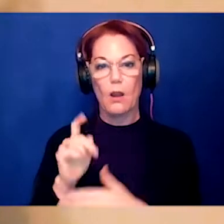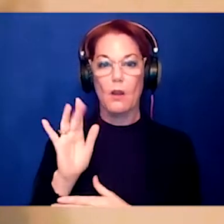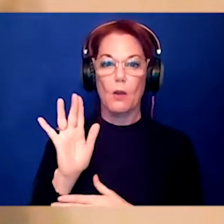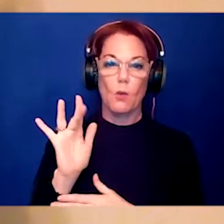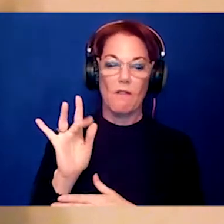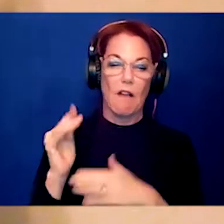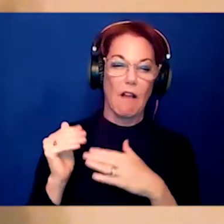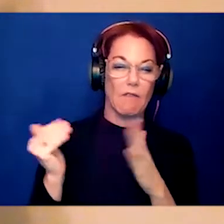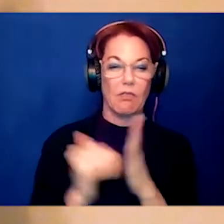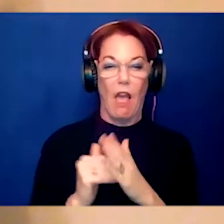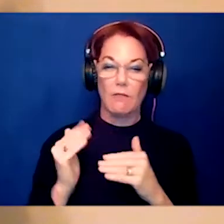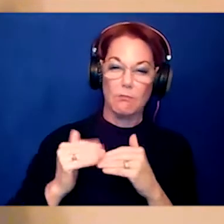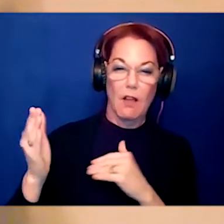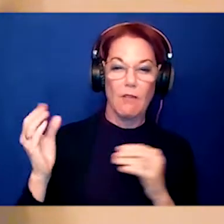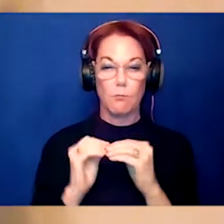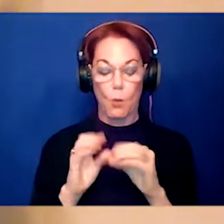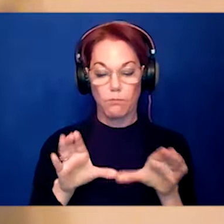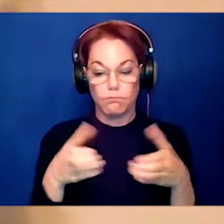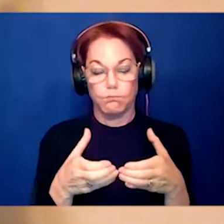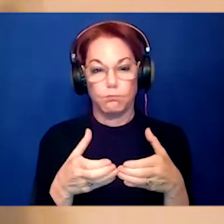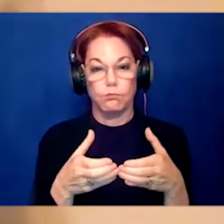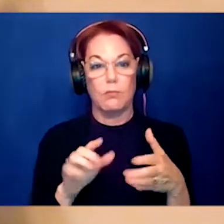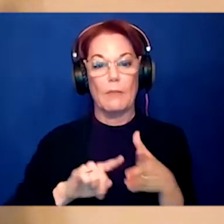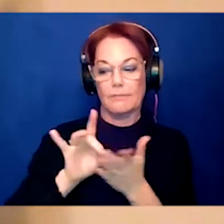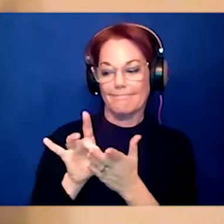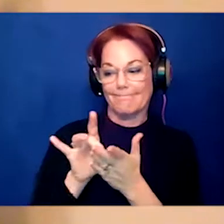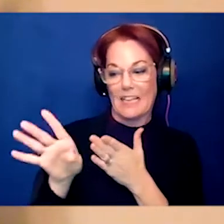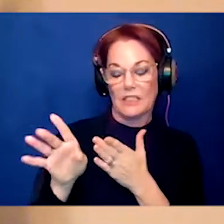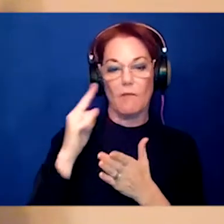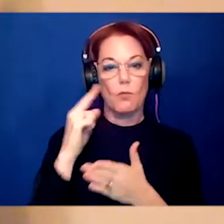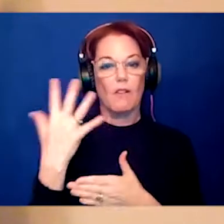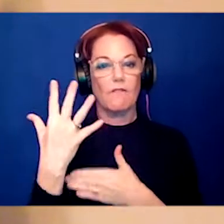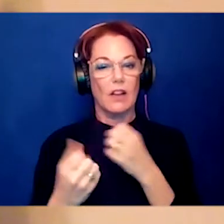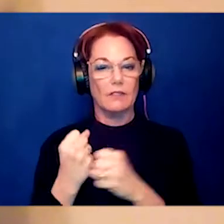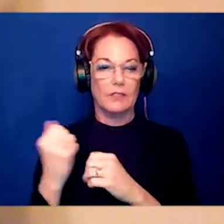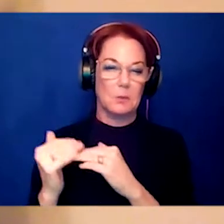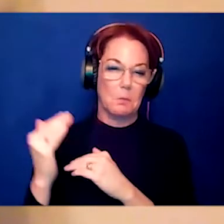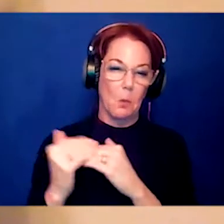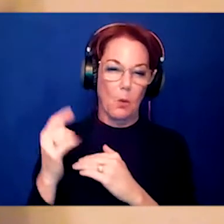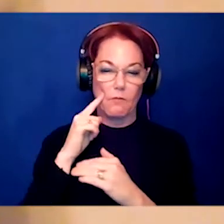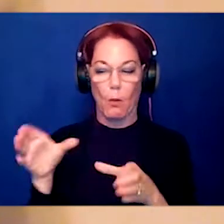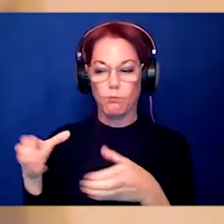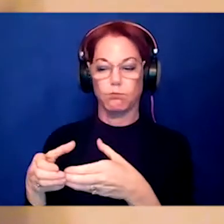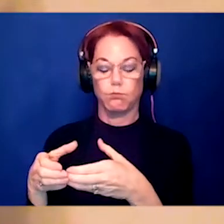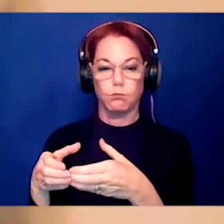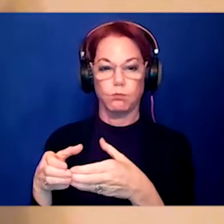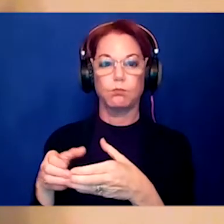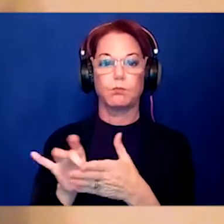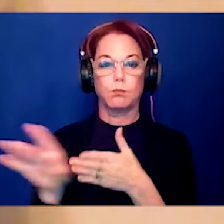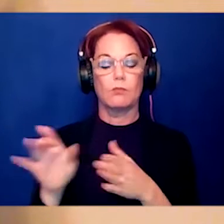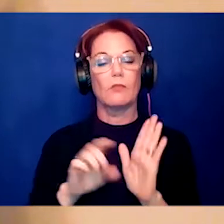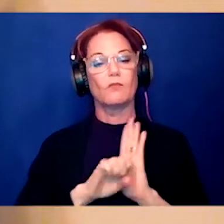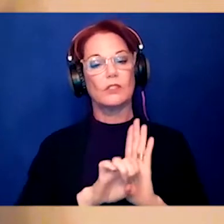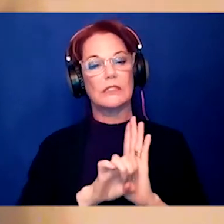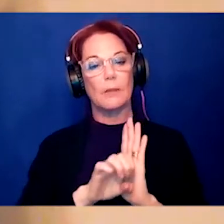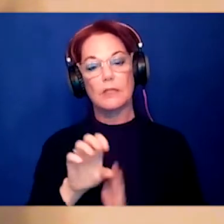same nationality have been in exile for five or more years in a given asylum country. For example,